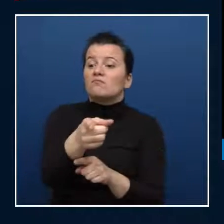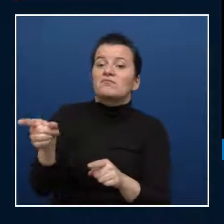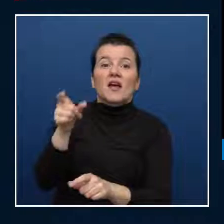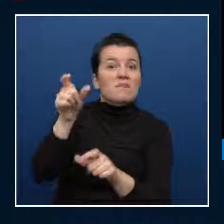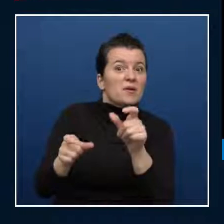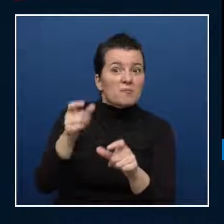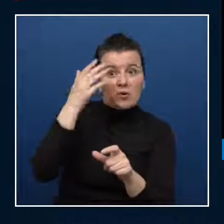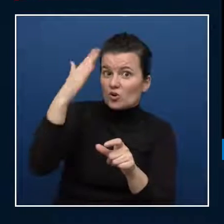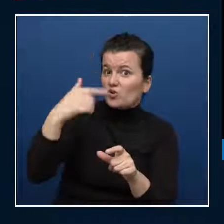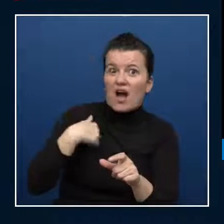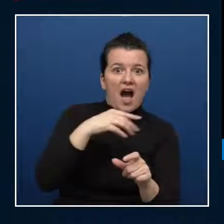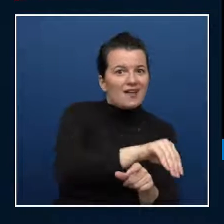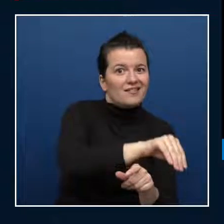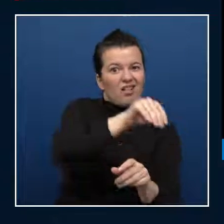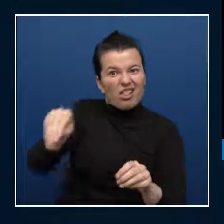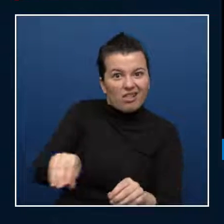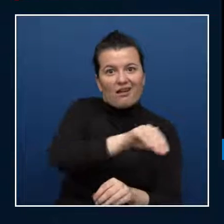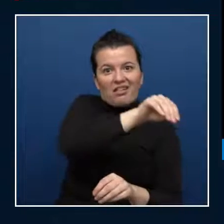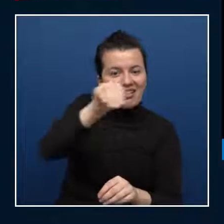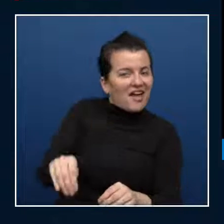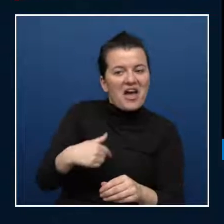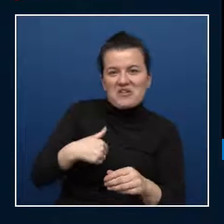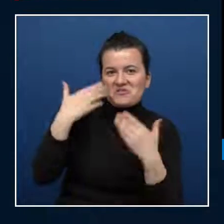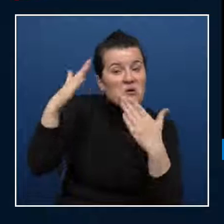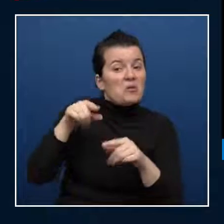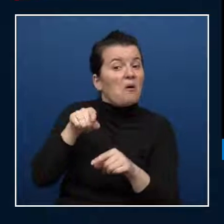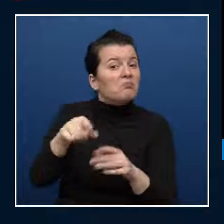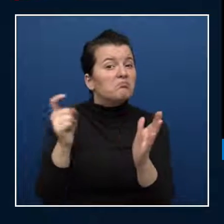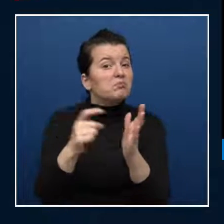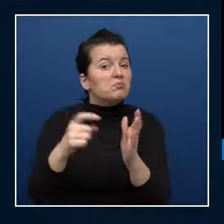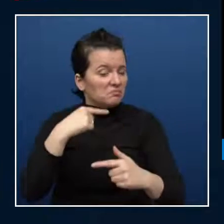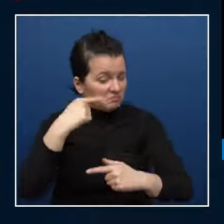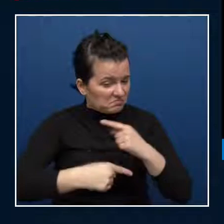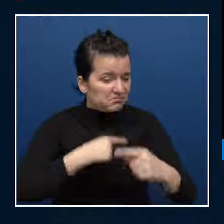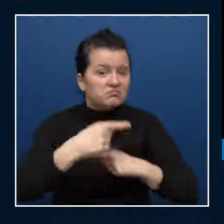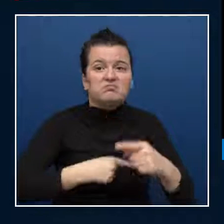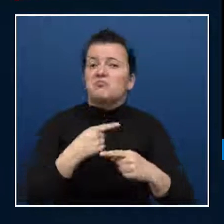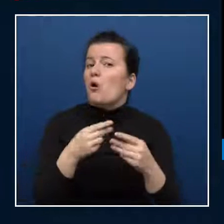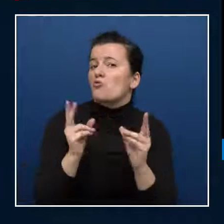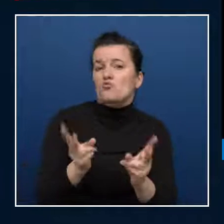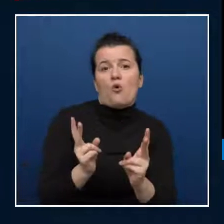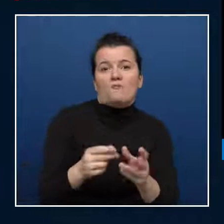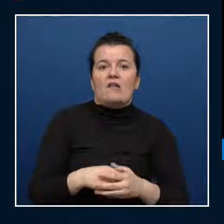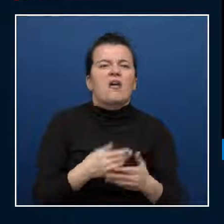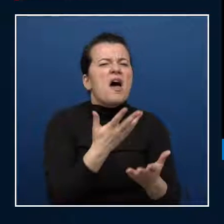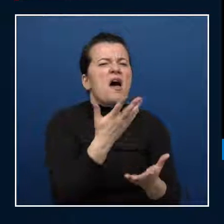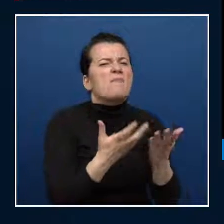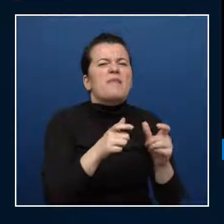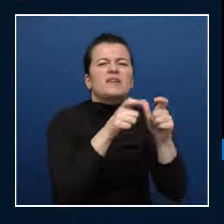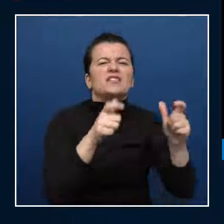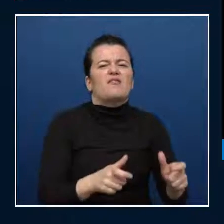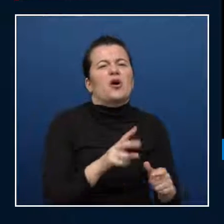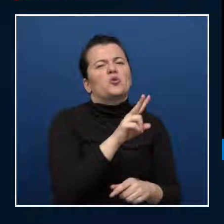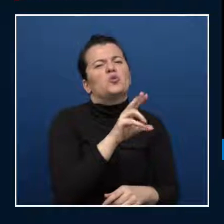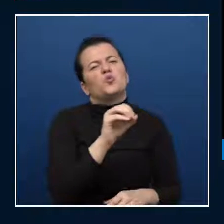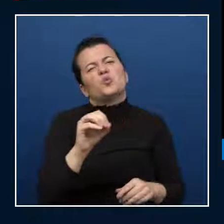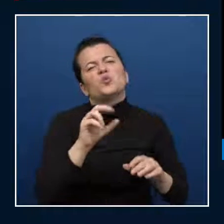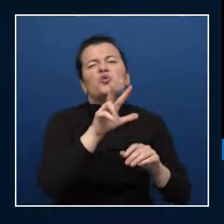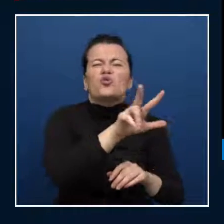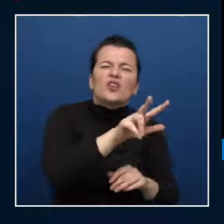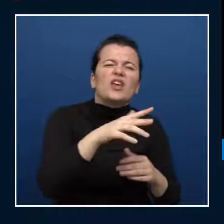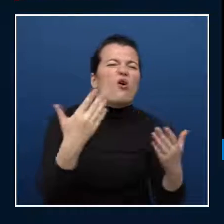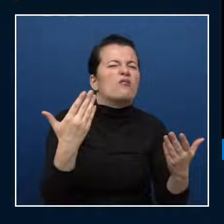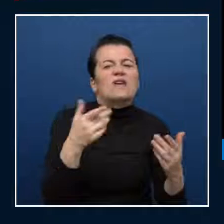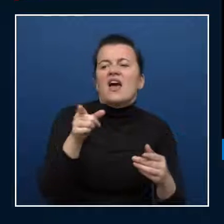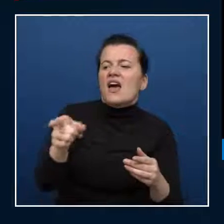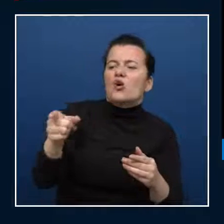trying to decommission something on-prem. You might be decommissioning a server that was really old, a 2003 server or something, and you don't want people to see that.